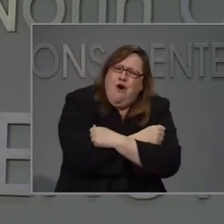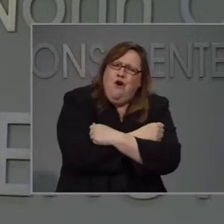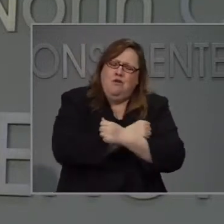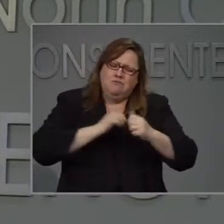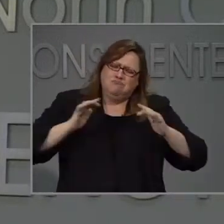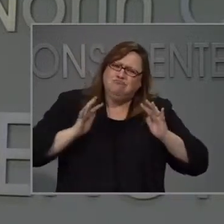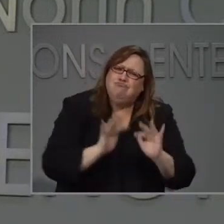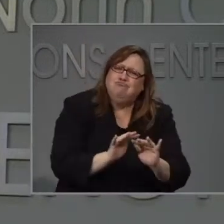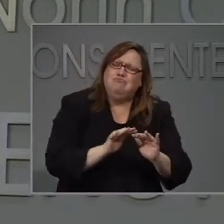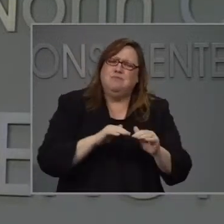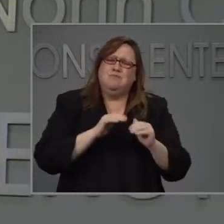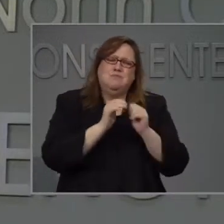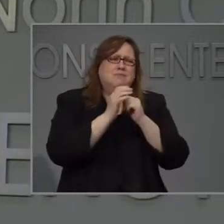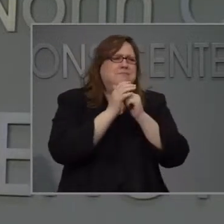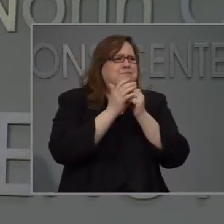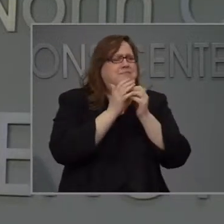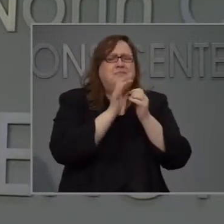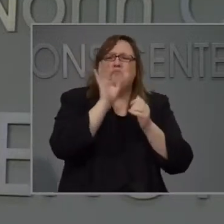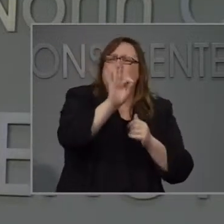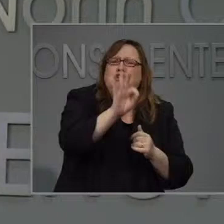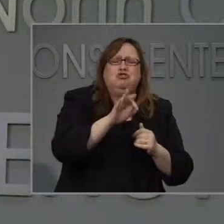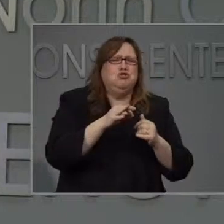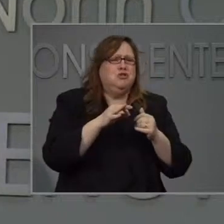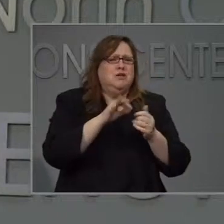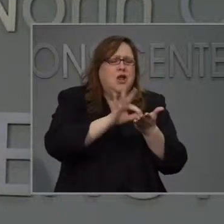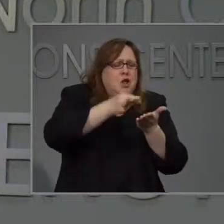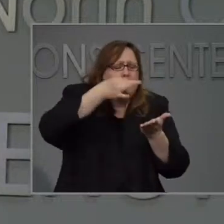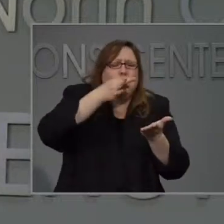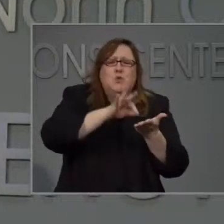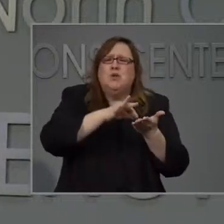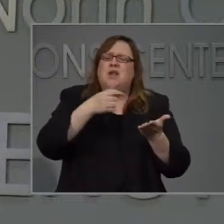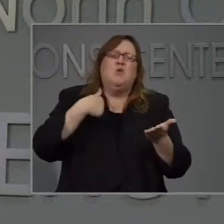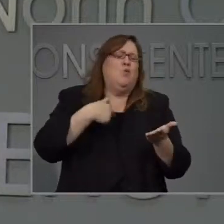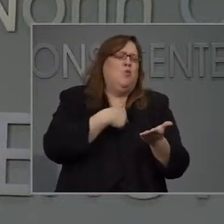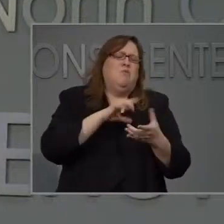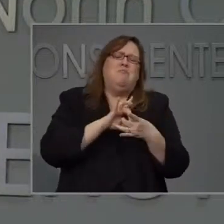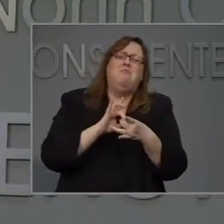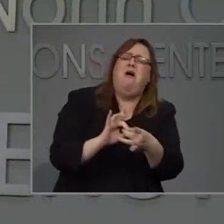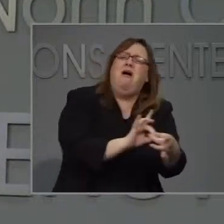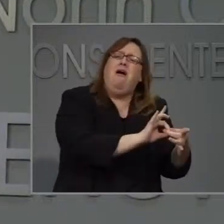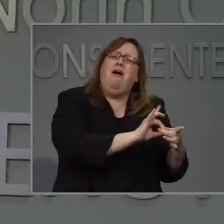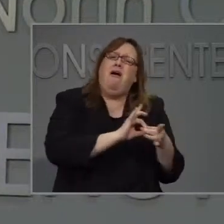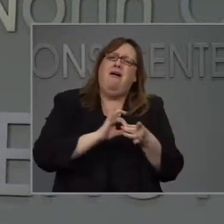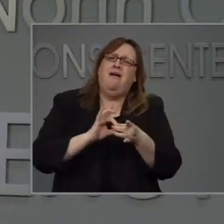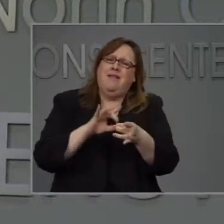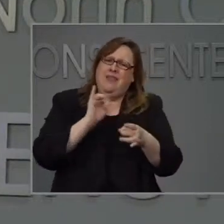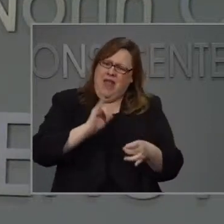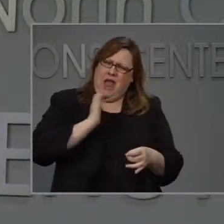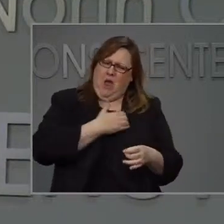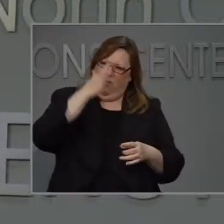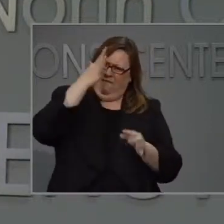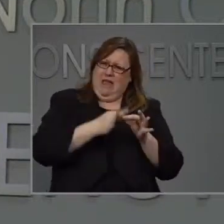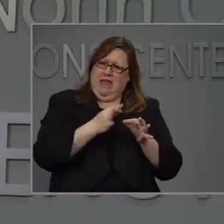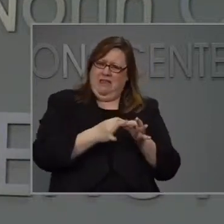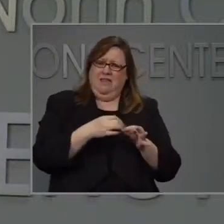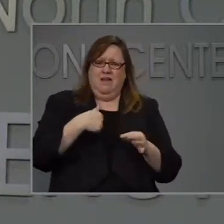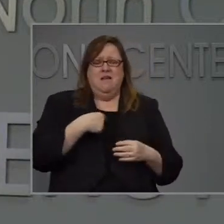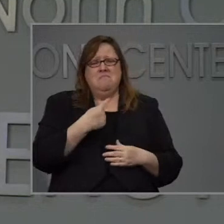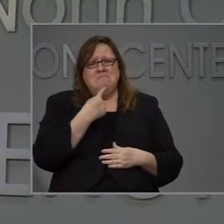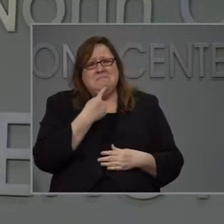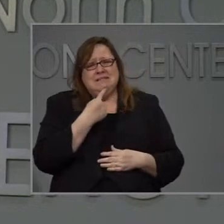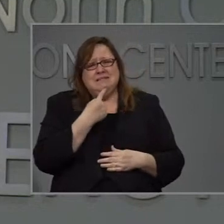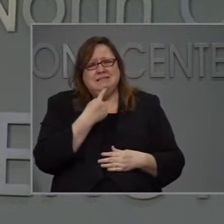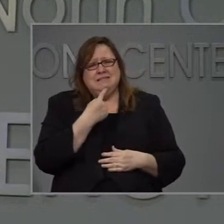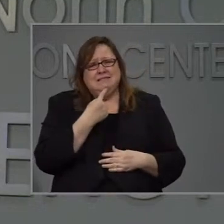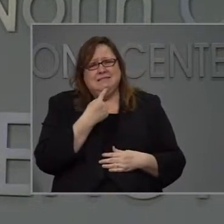communion, we bond in our faith. I've really missed that, as have millions of North